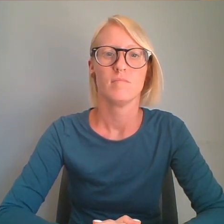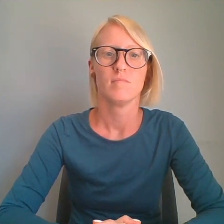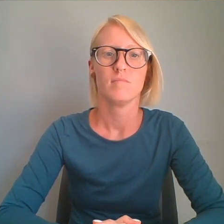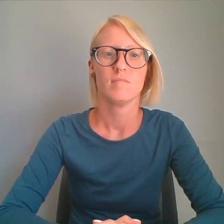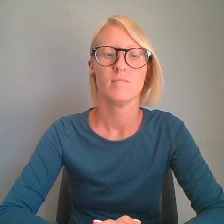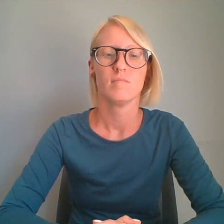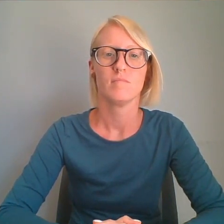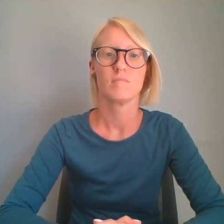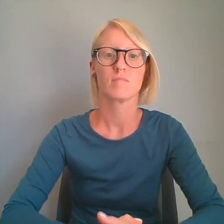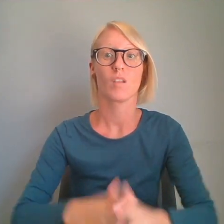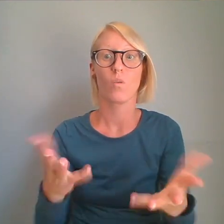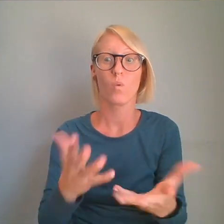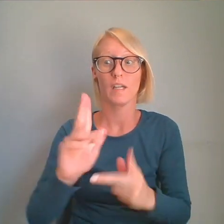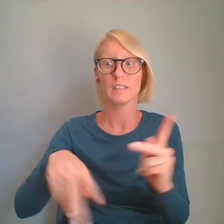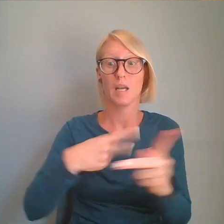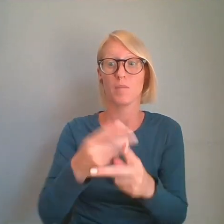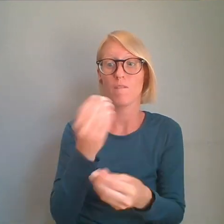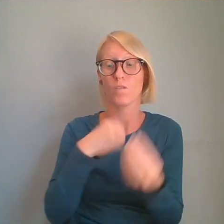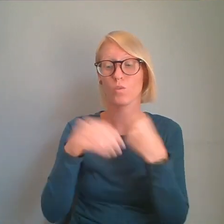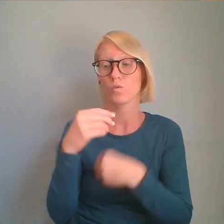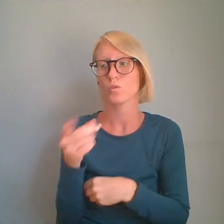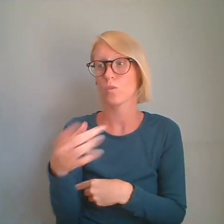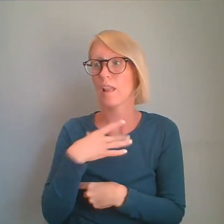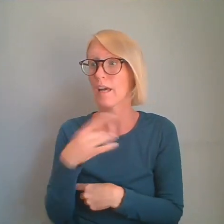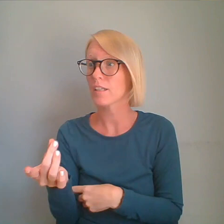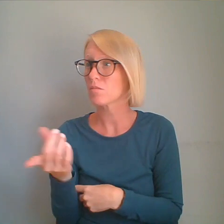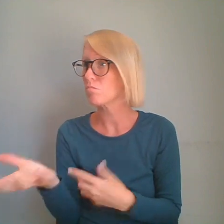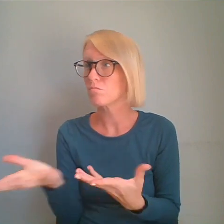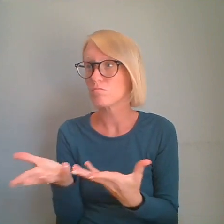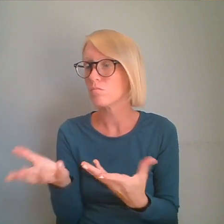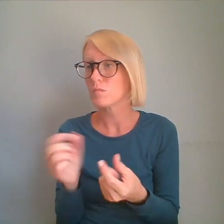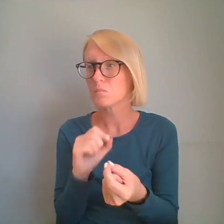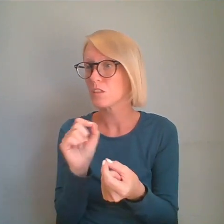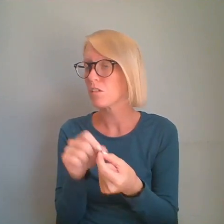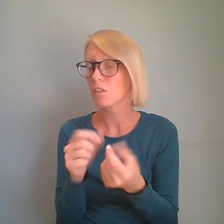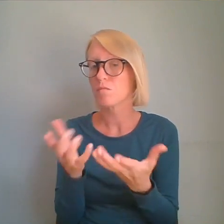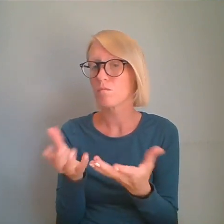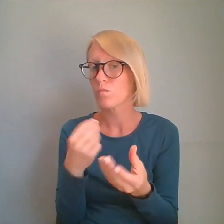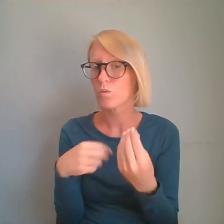So what kind of foods do you like to eat? Do you have anything in particular that you like?